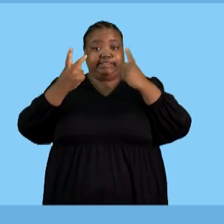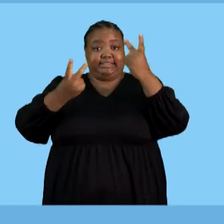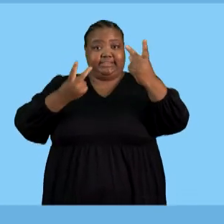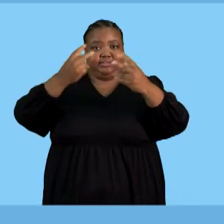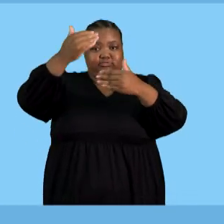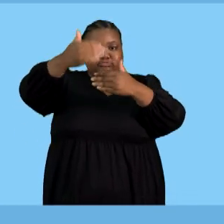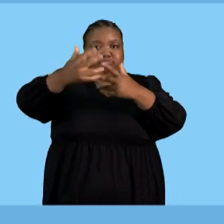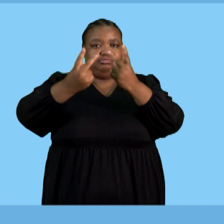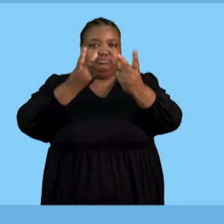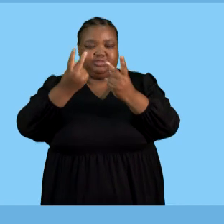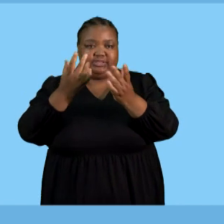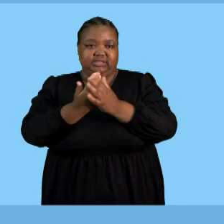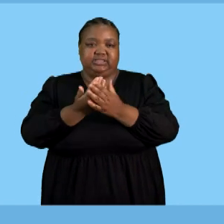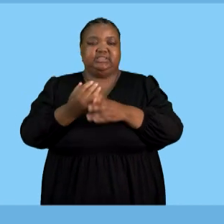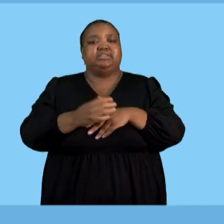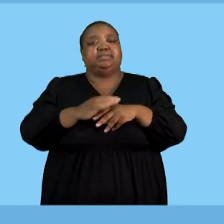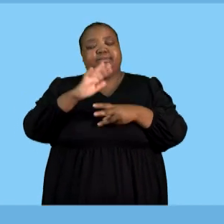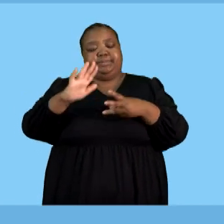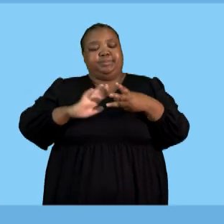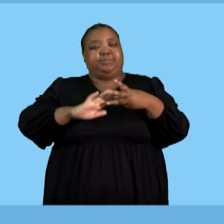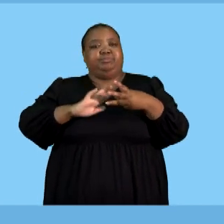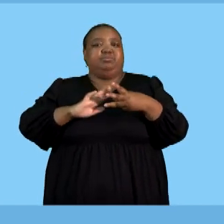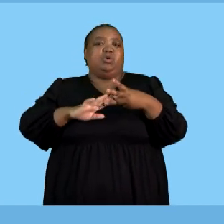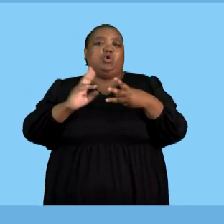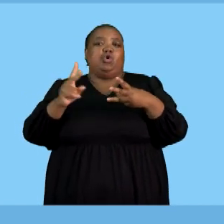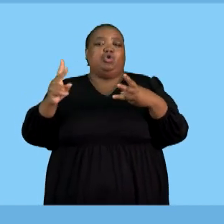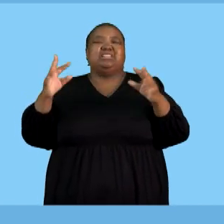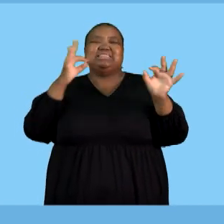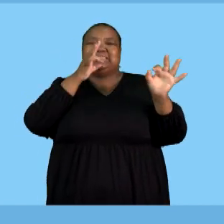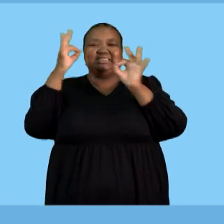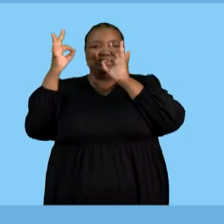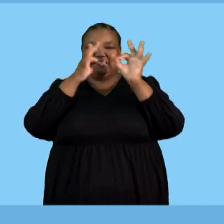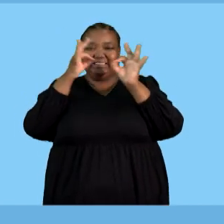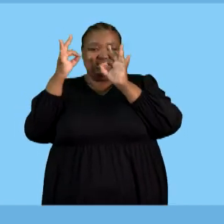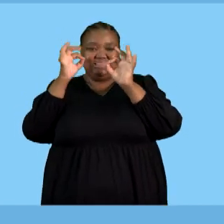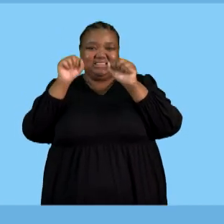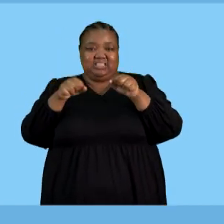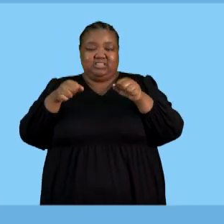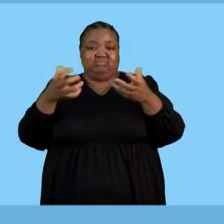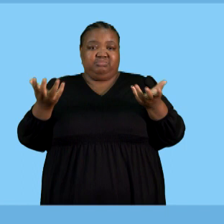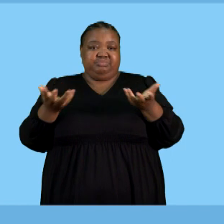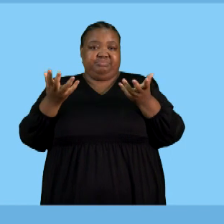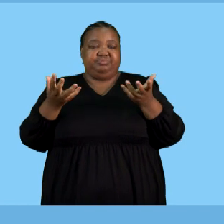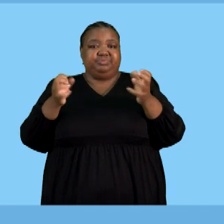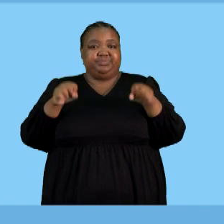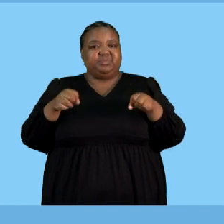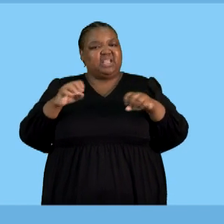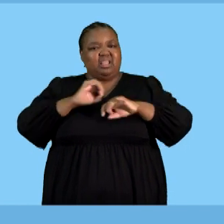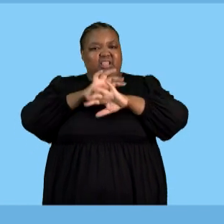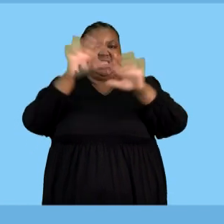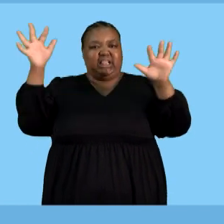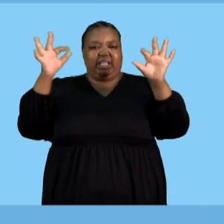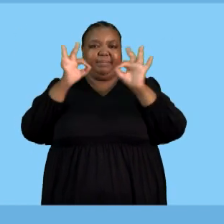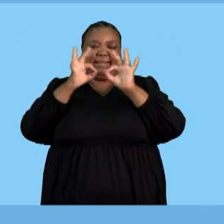so that means also that a glass is also transparent. And also we can even talk about a plastic, not a shopping